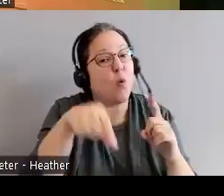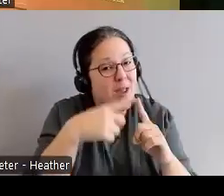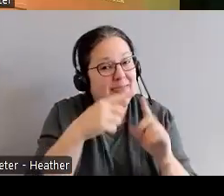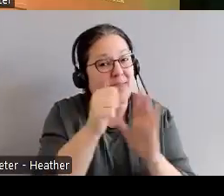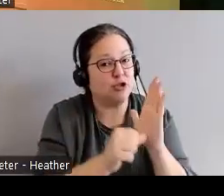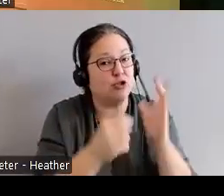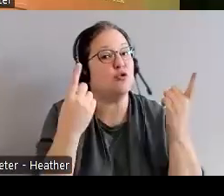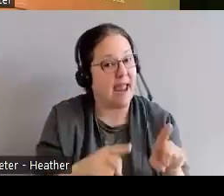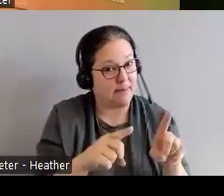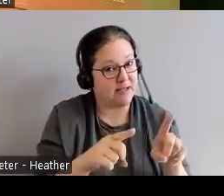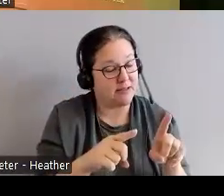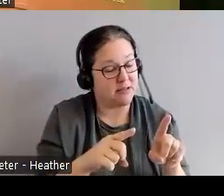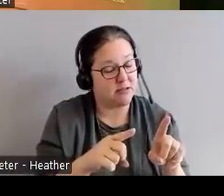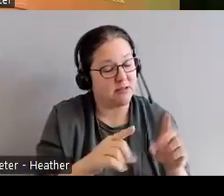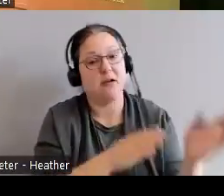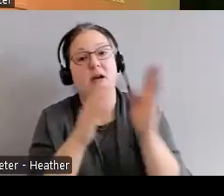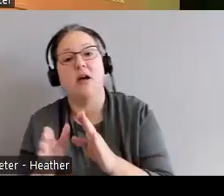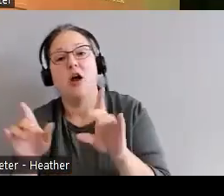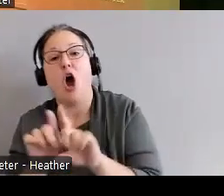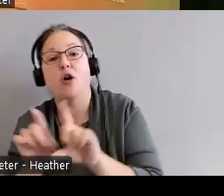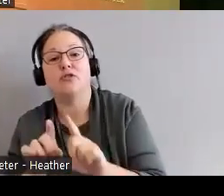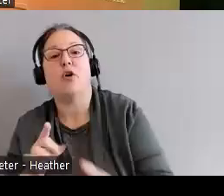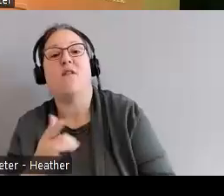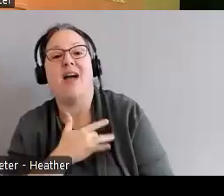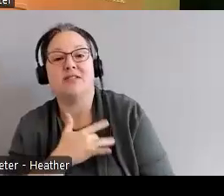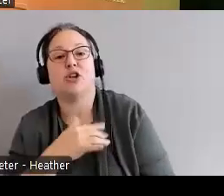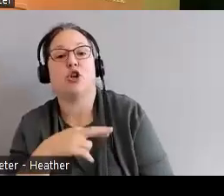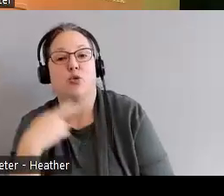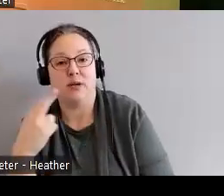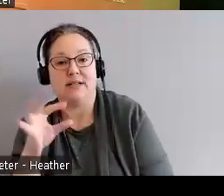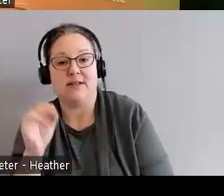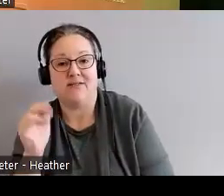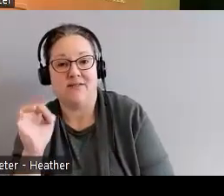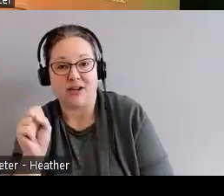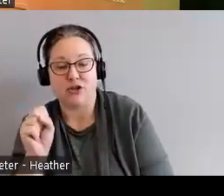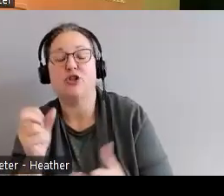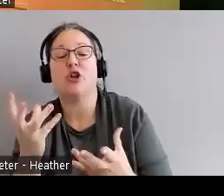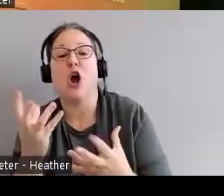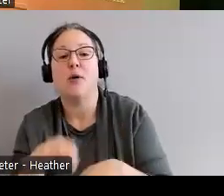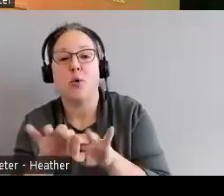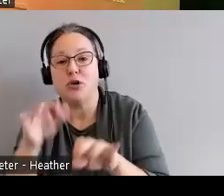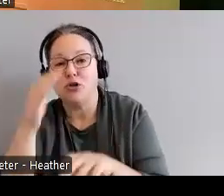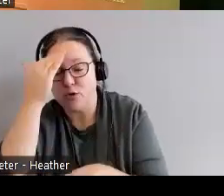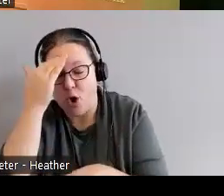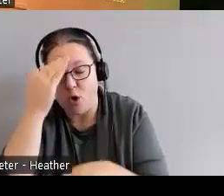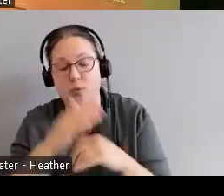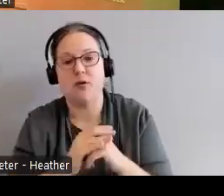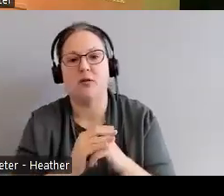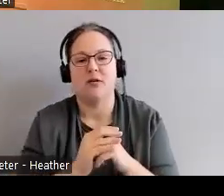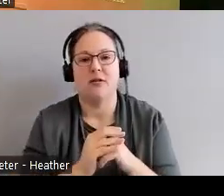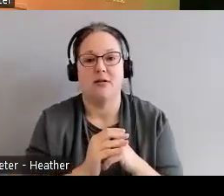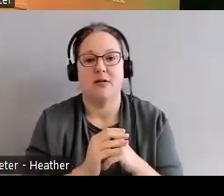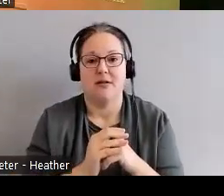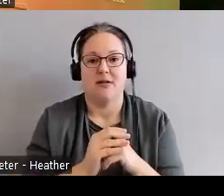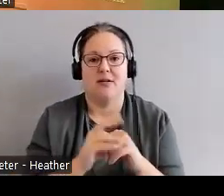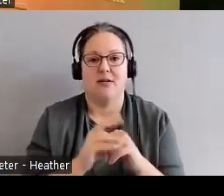presence of vascular risk factor is very important in vascular depression. And of course, people who are getting Cabbage surgery is full